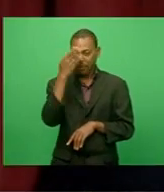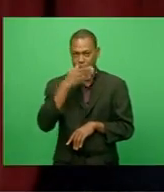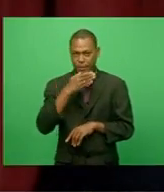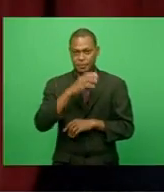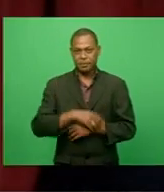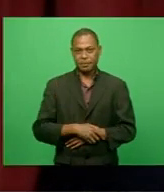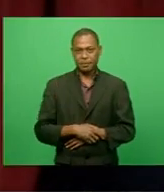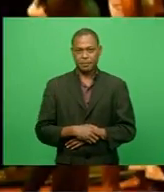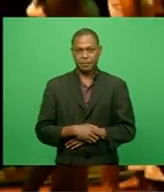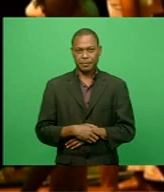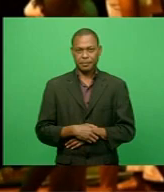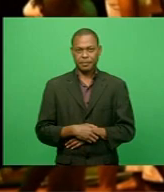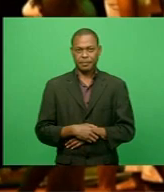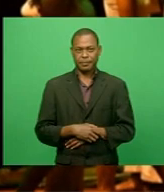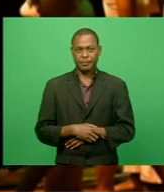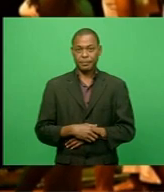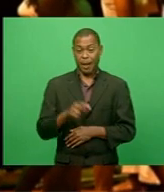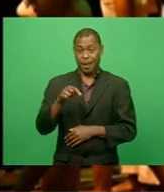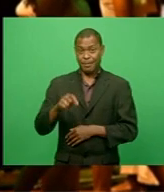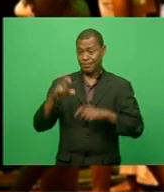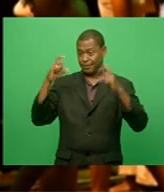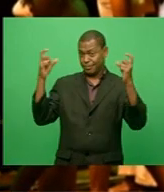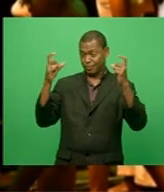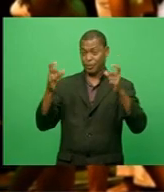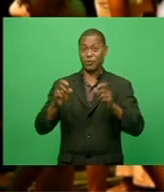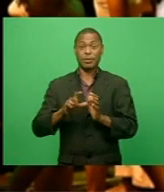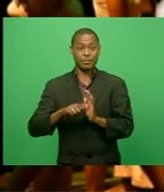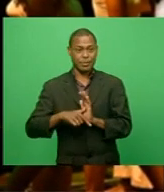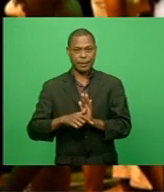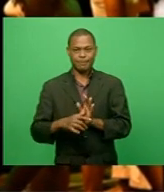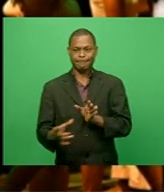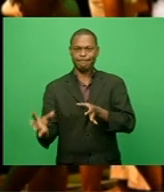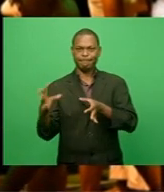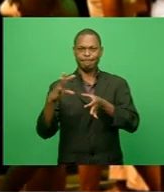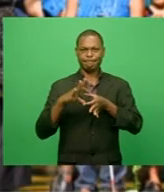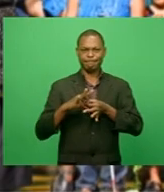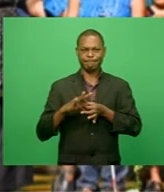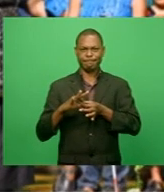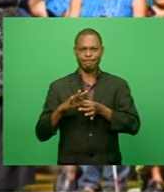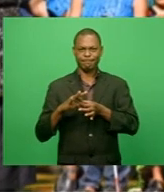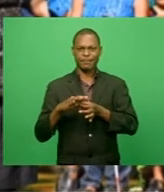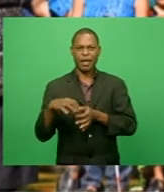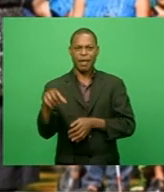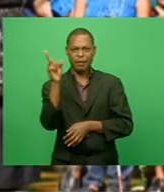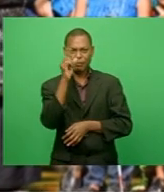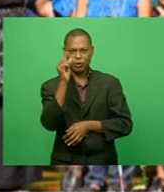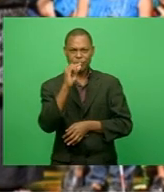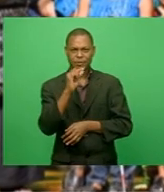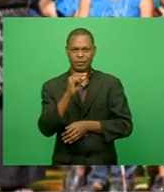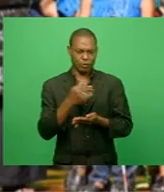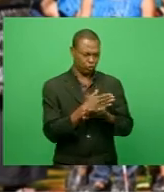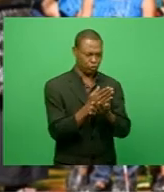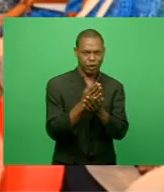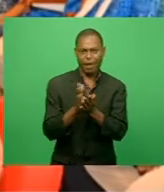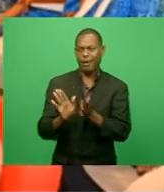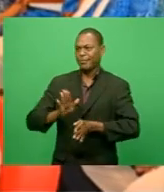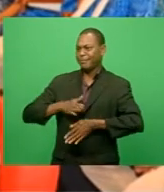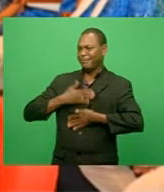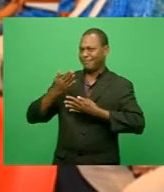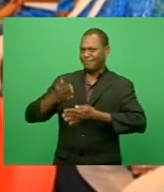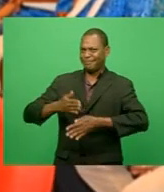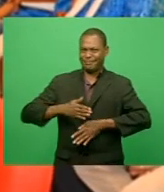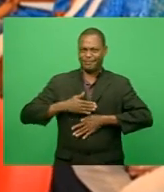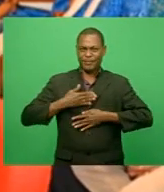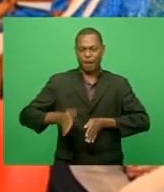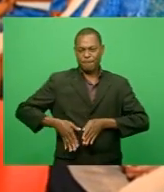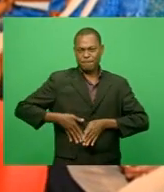this festive season, let us unite as Fijians and let us share the joy we feel tonight with our friends